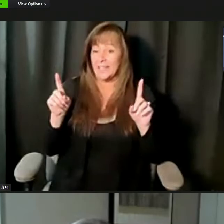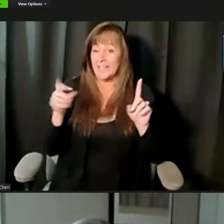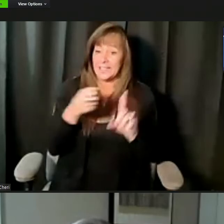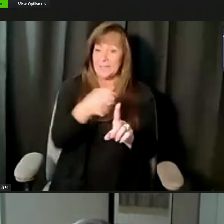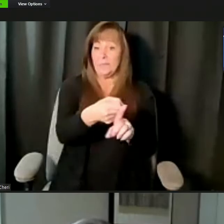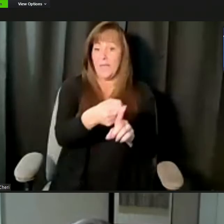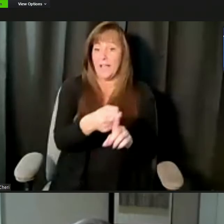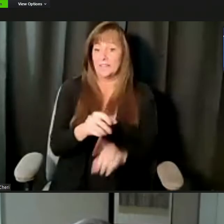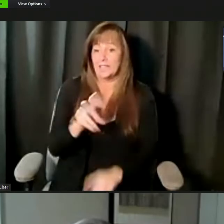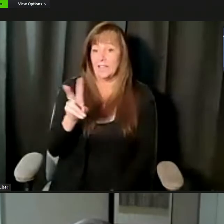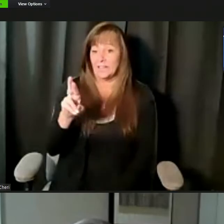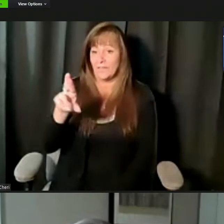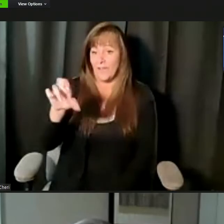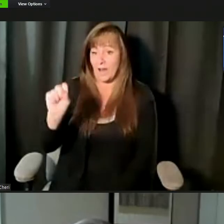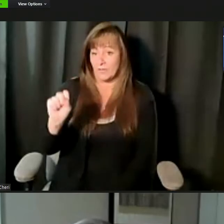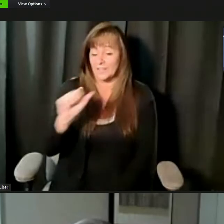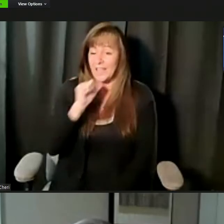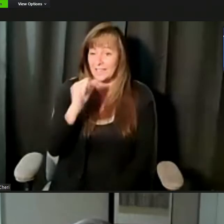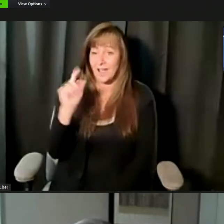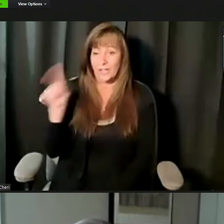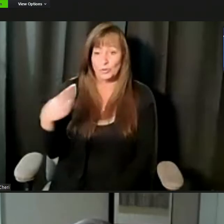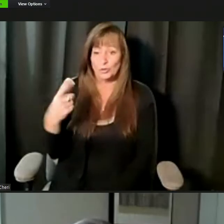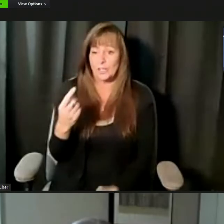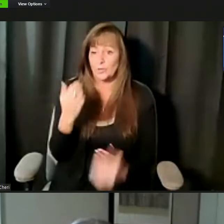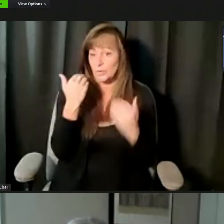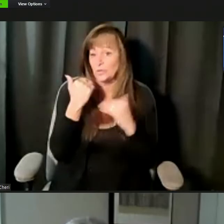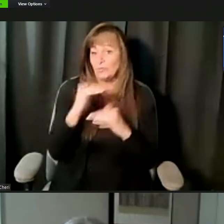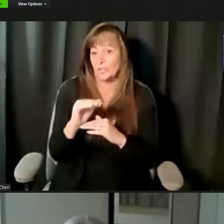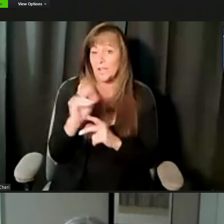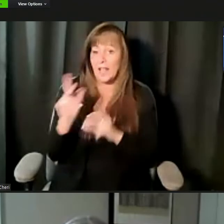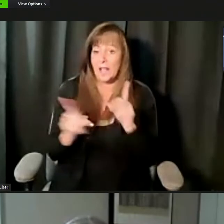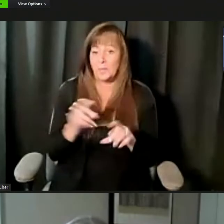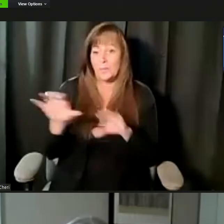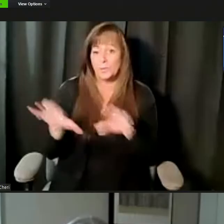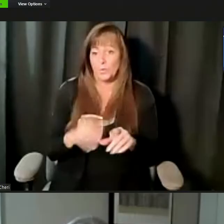just restrictions and people just doing the right thing?